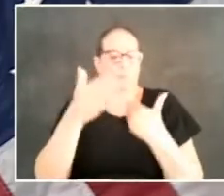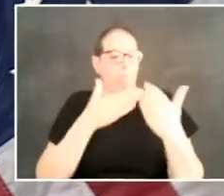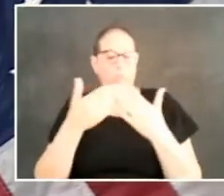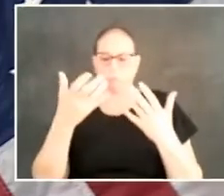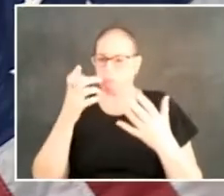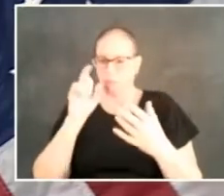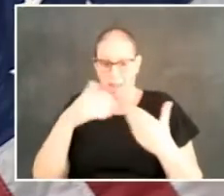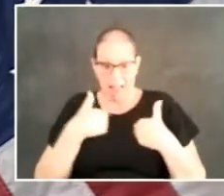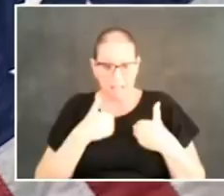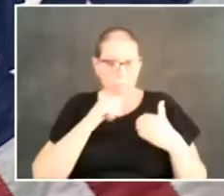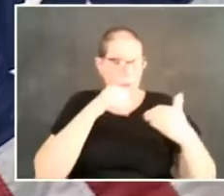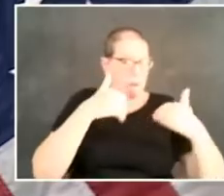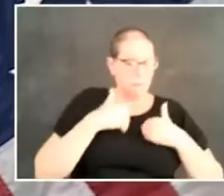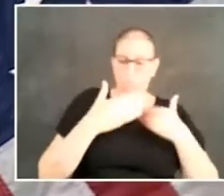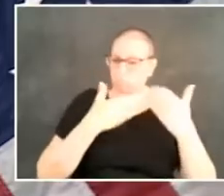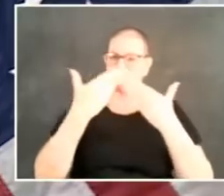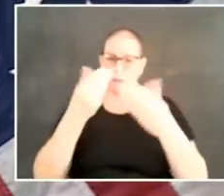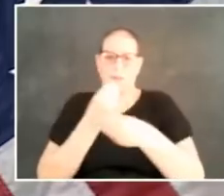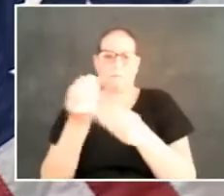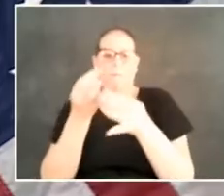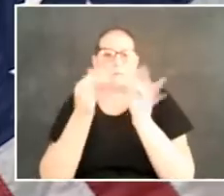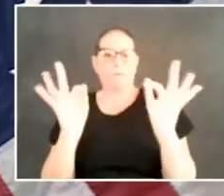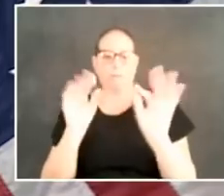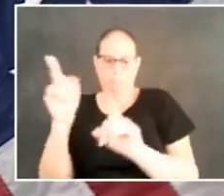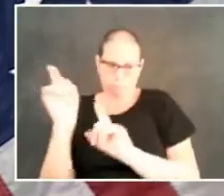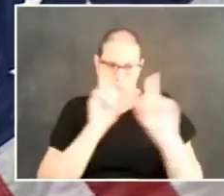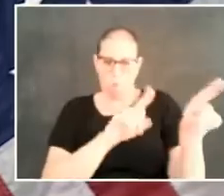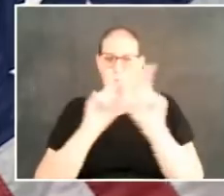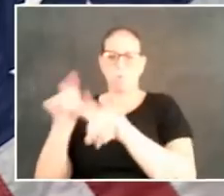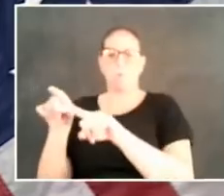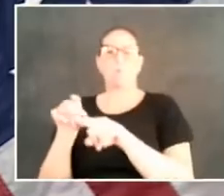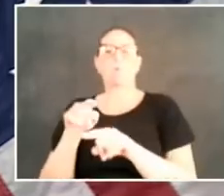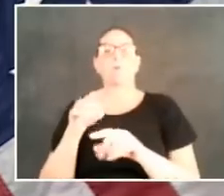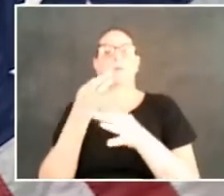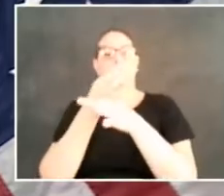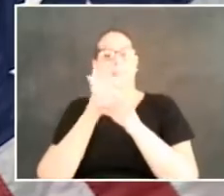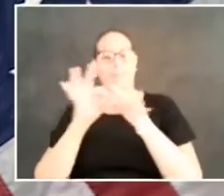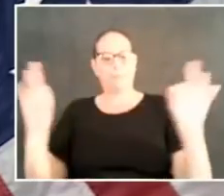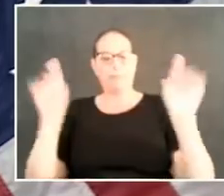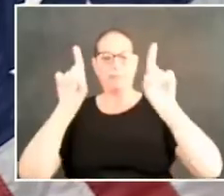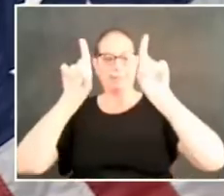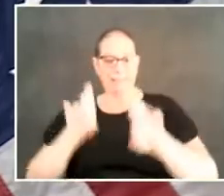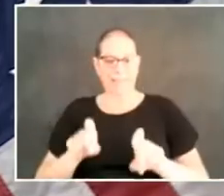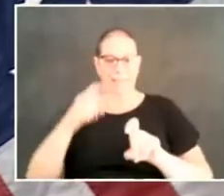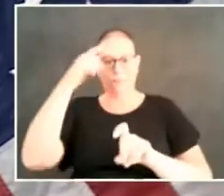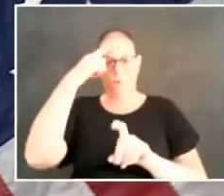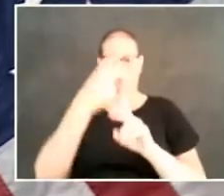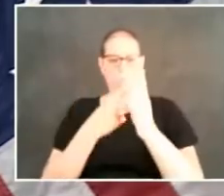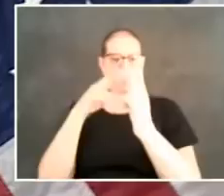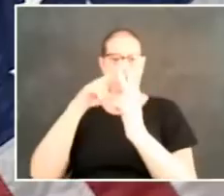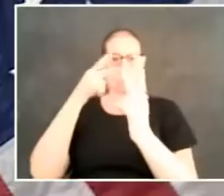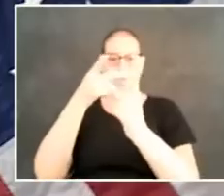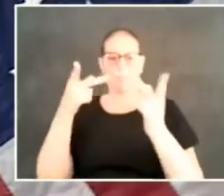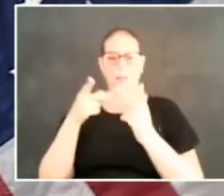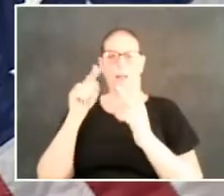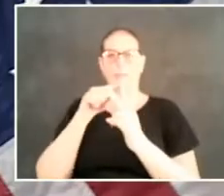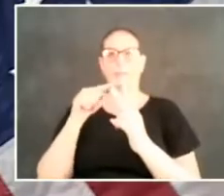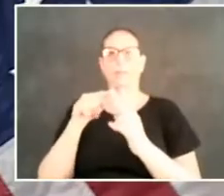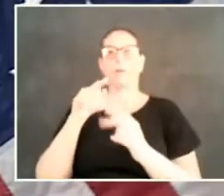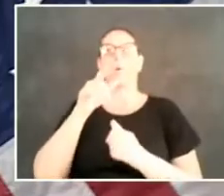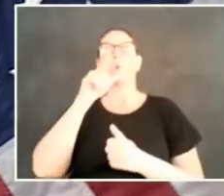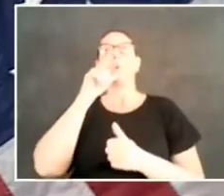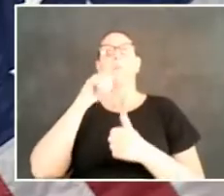testing is being provided. And again, first priority is on older New Yorkers and anyone with those pre-existing conditions